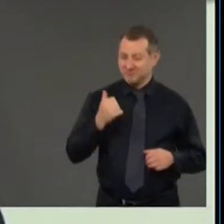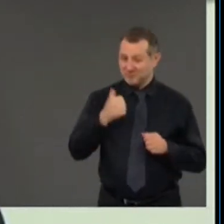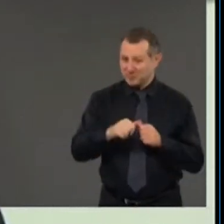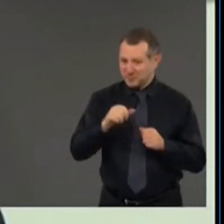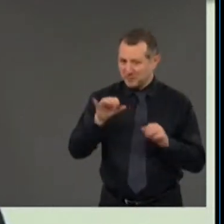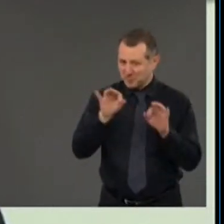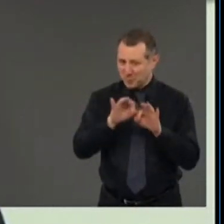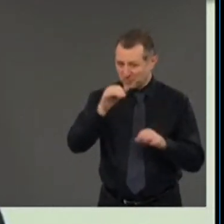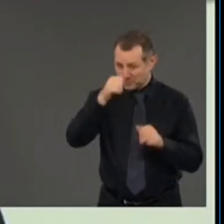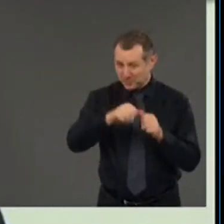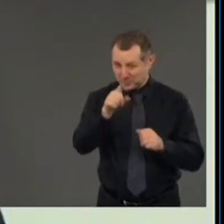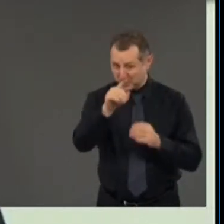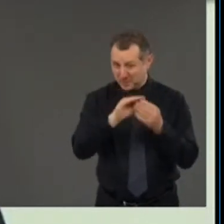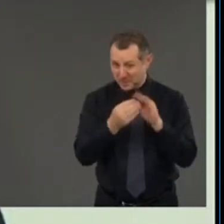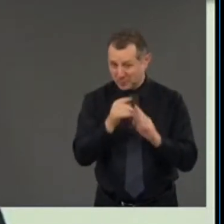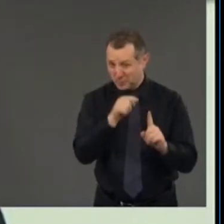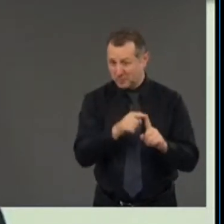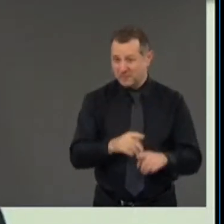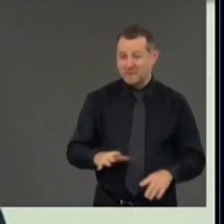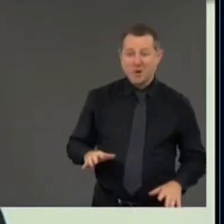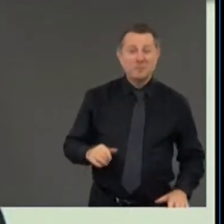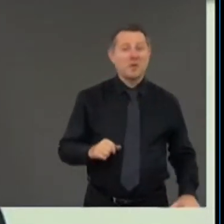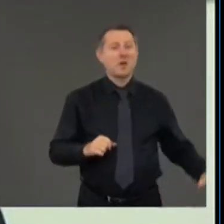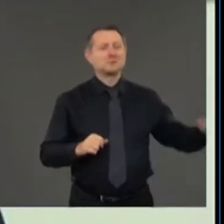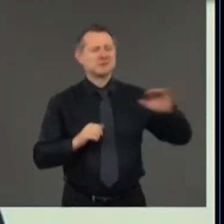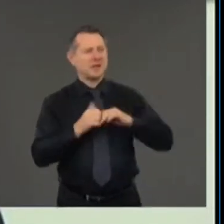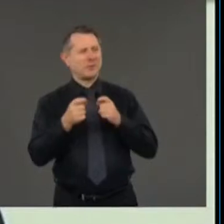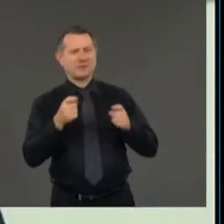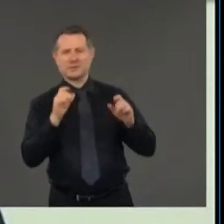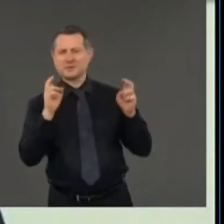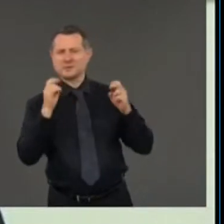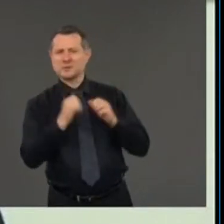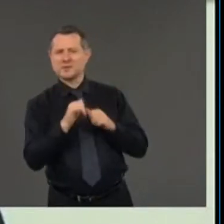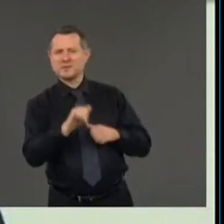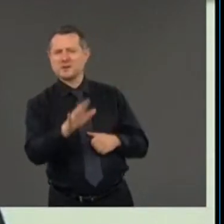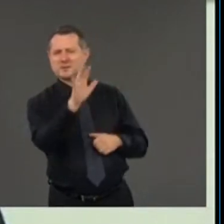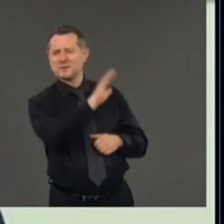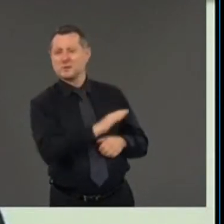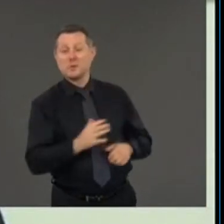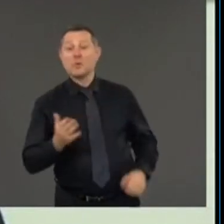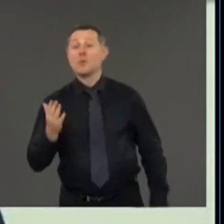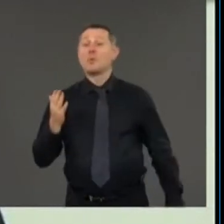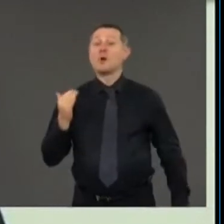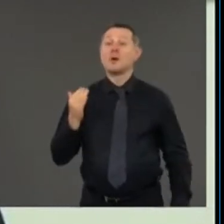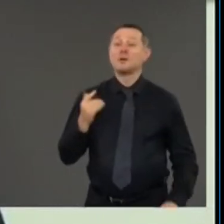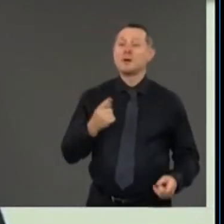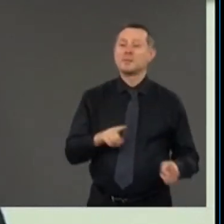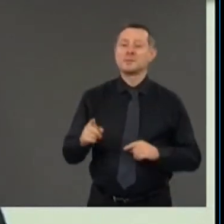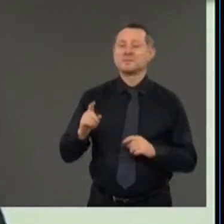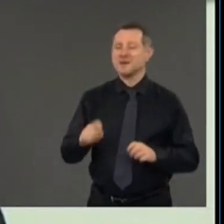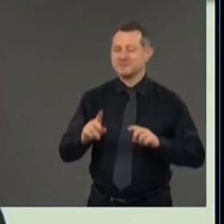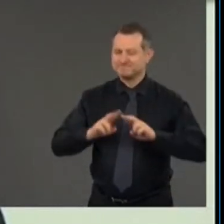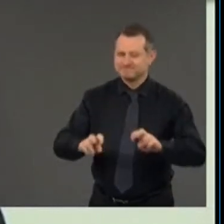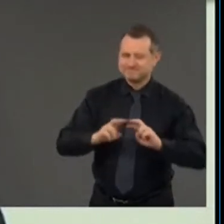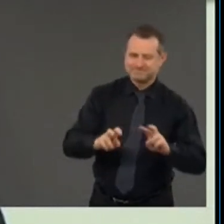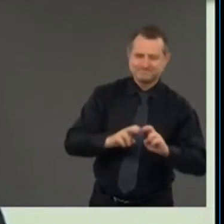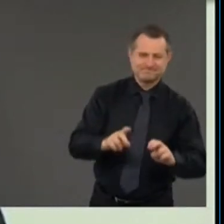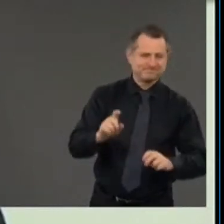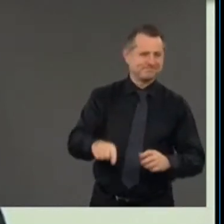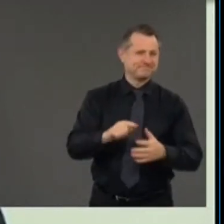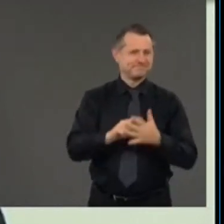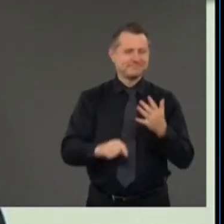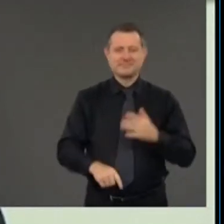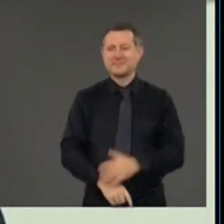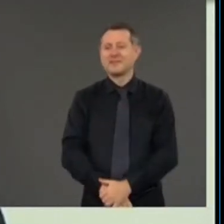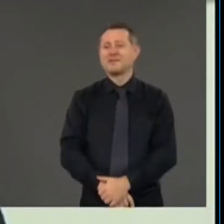This is an issue everybody is dealing with. But the reasons why these things occur have to be fully understood, and people should